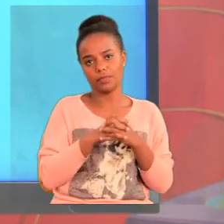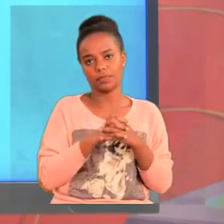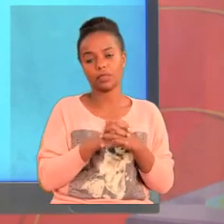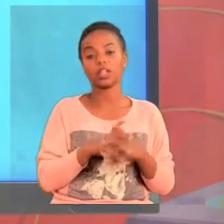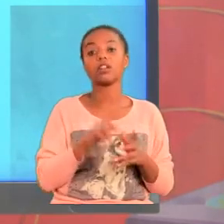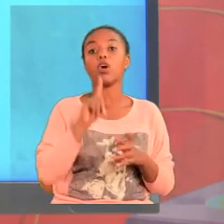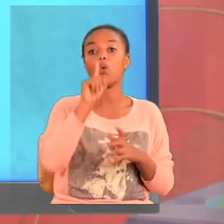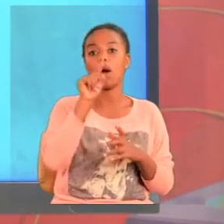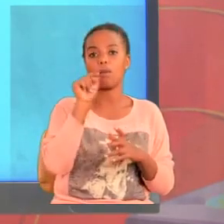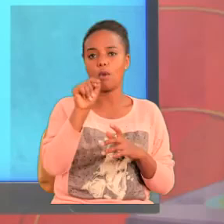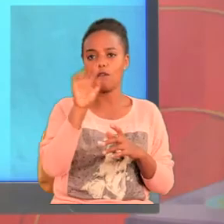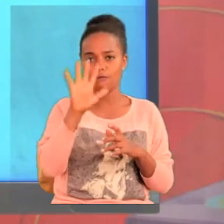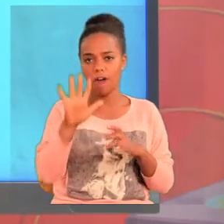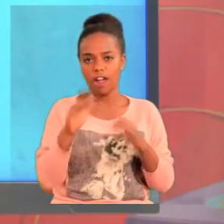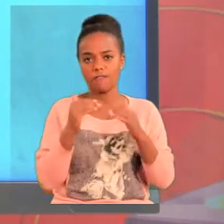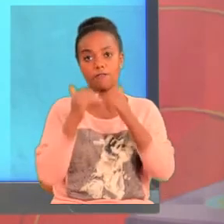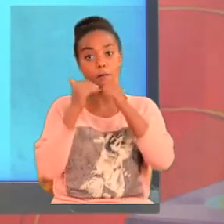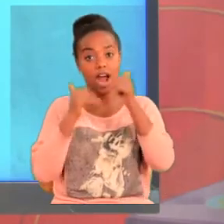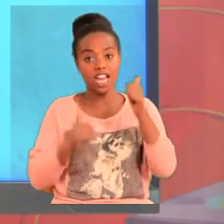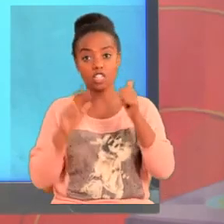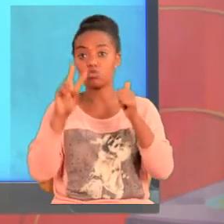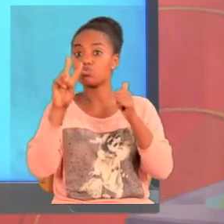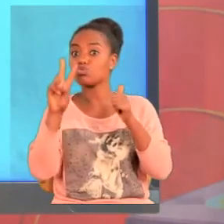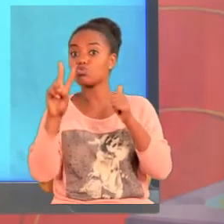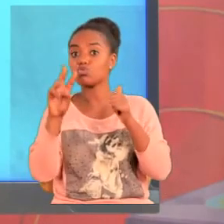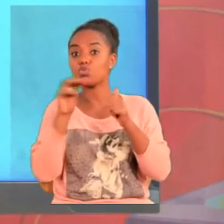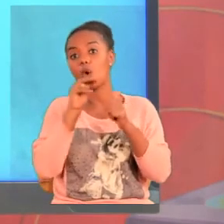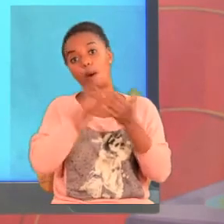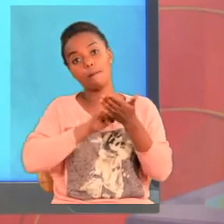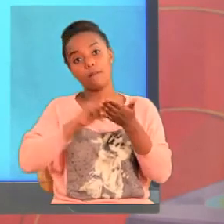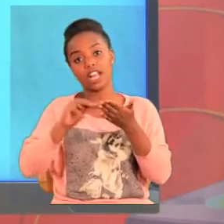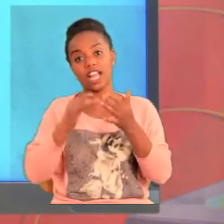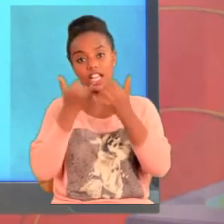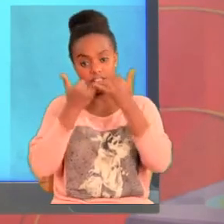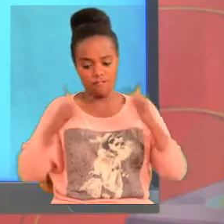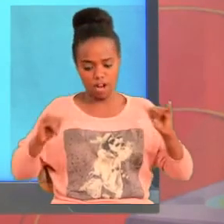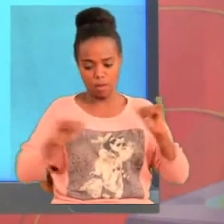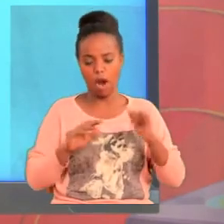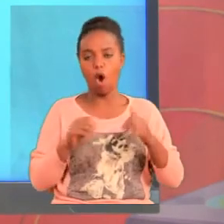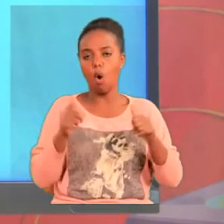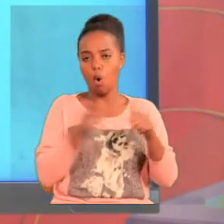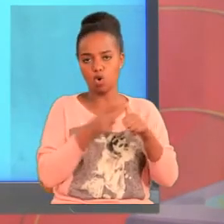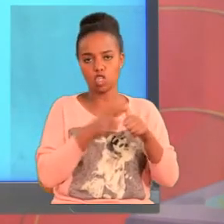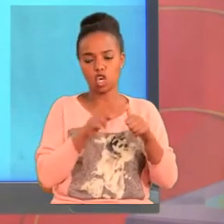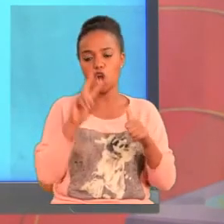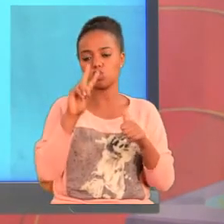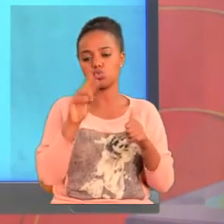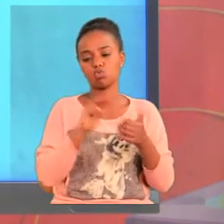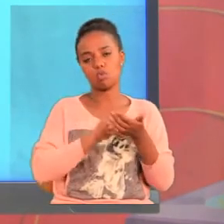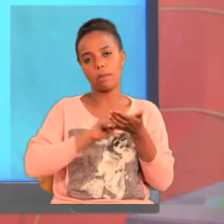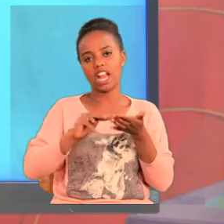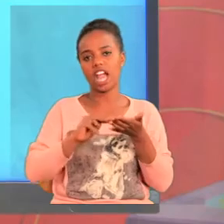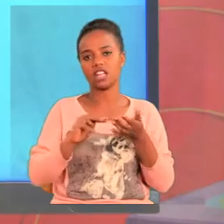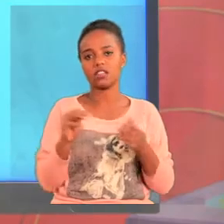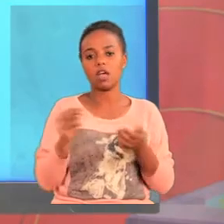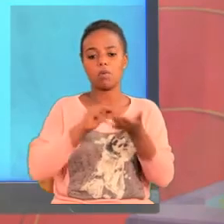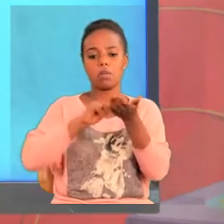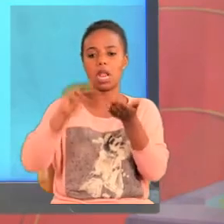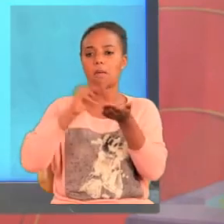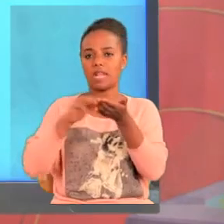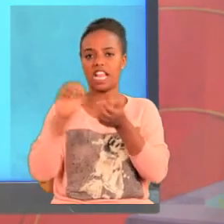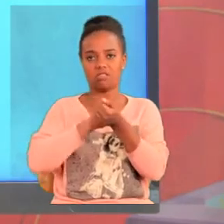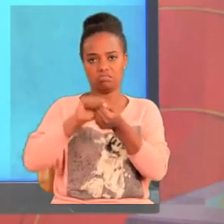1.5 million minus 2 million divided by the original is 2 million So million cancel. So simply take this